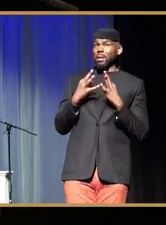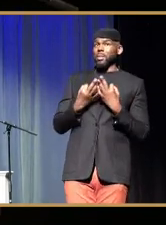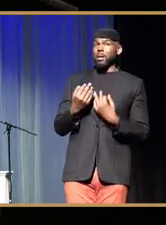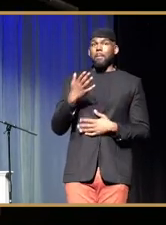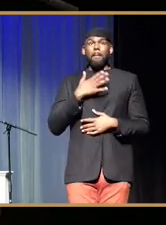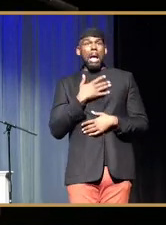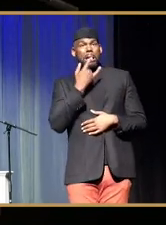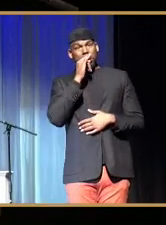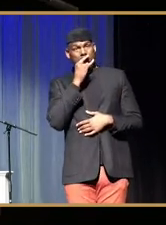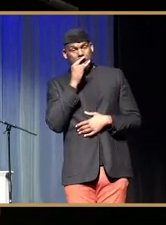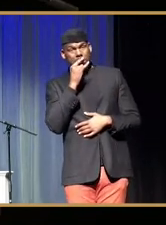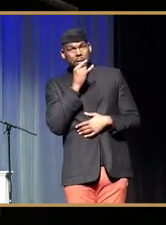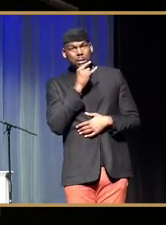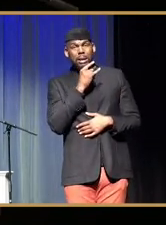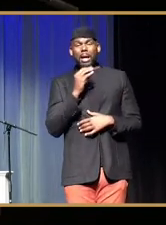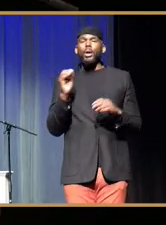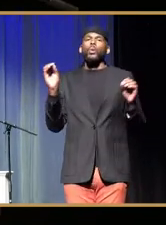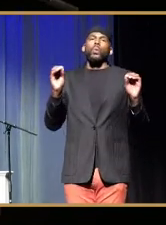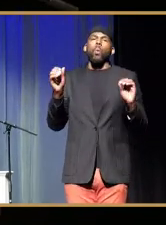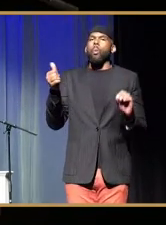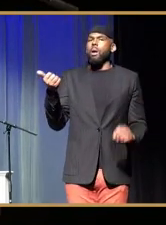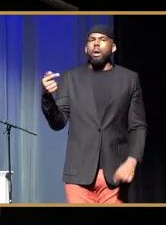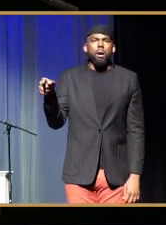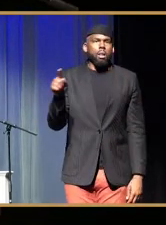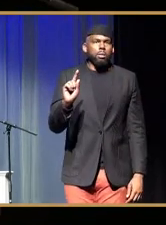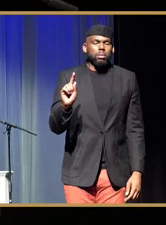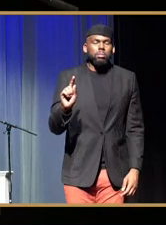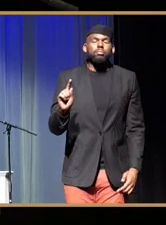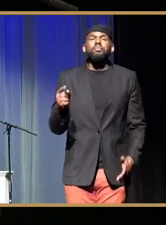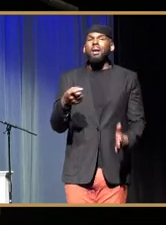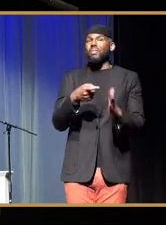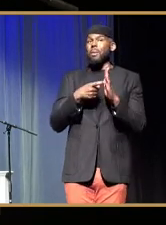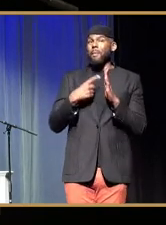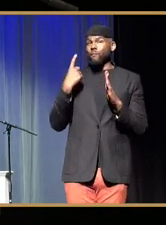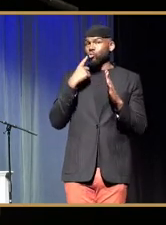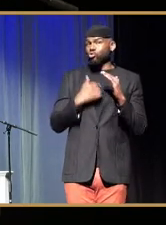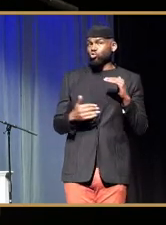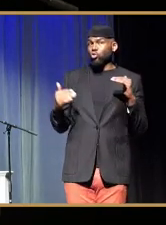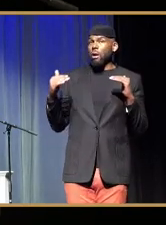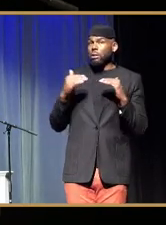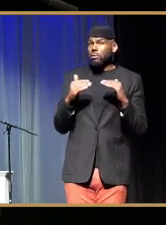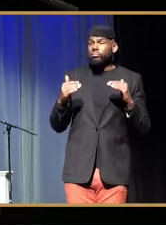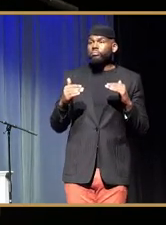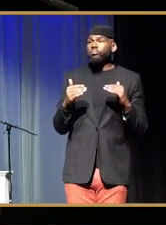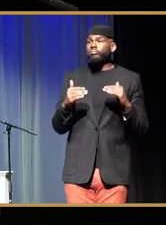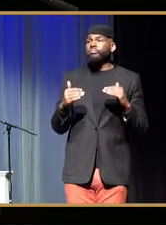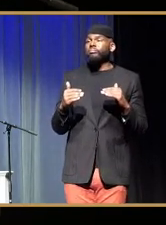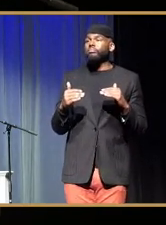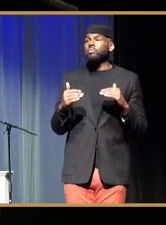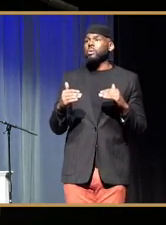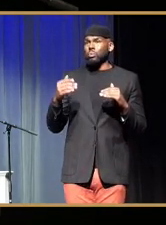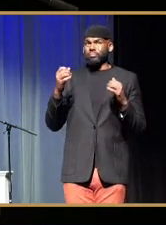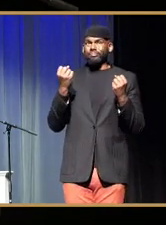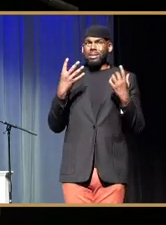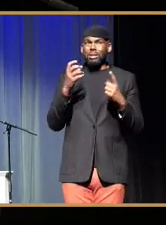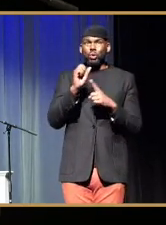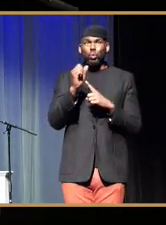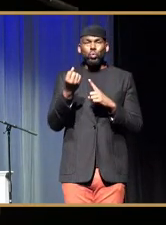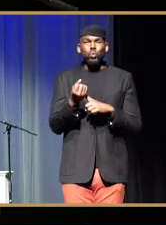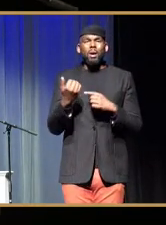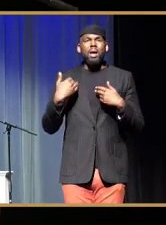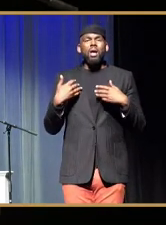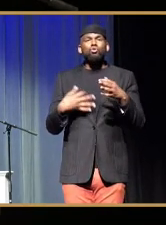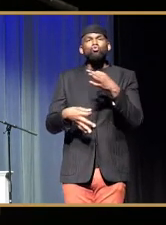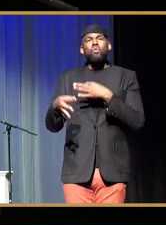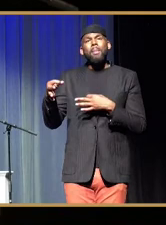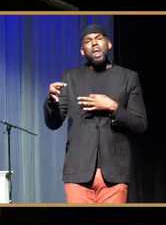my kids, and no one else. The demand for justice has in too many instances been